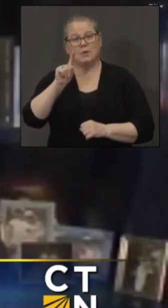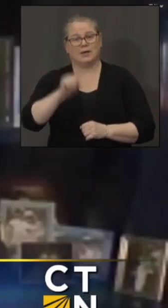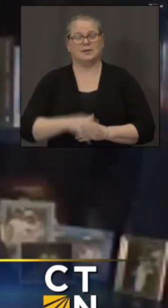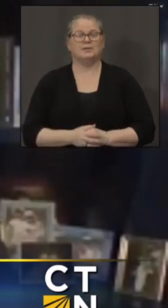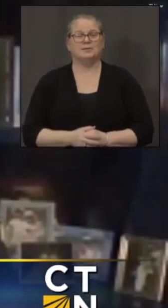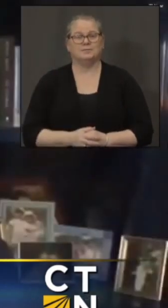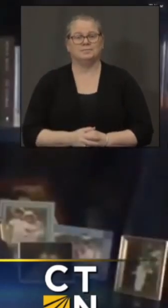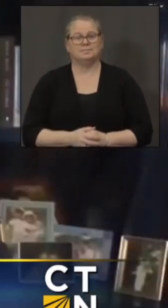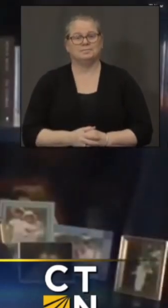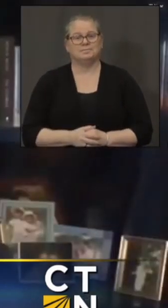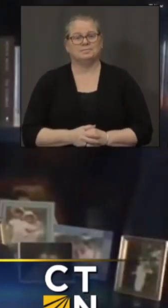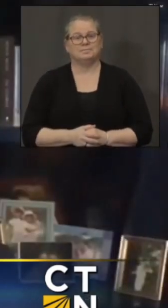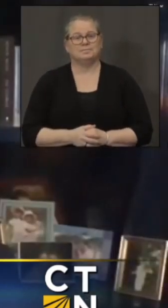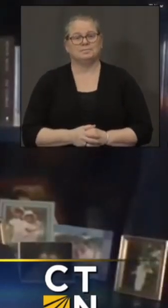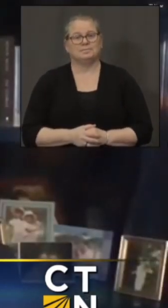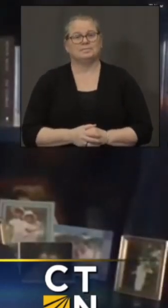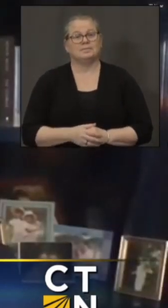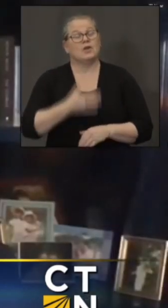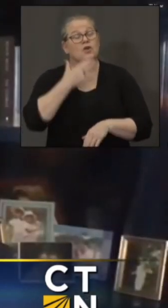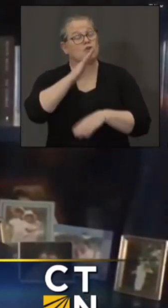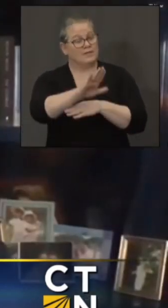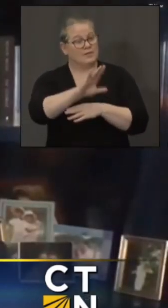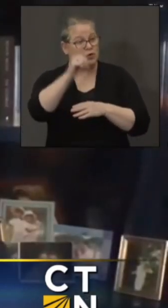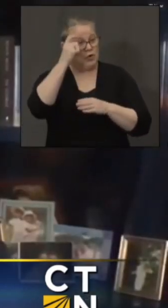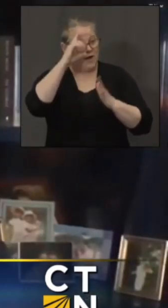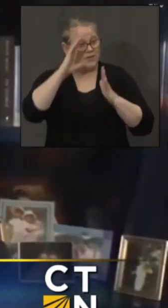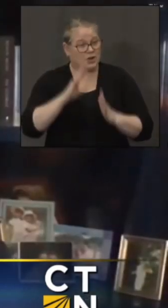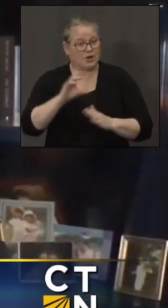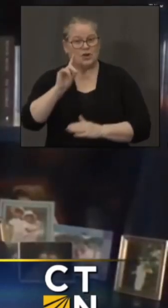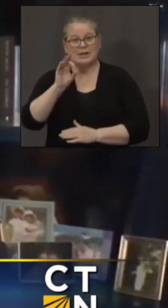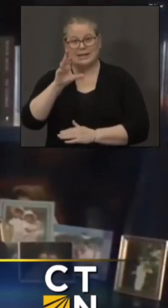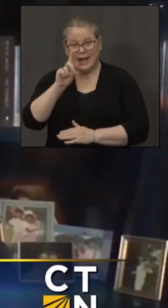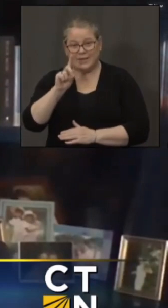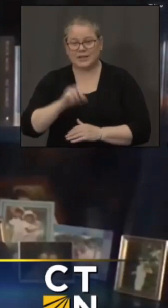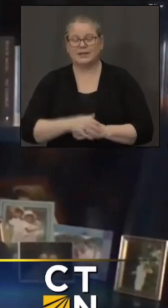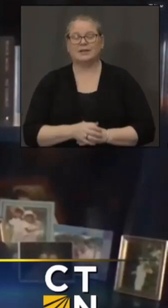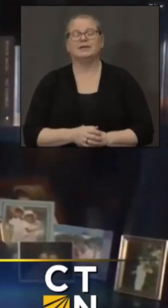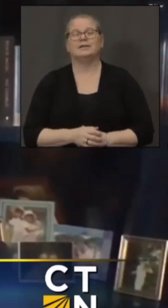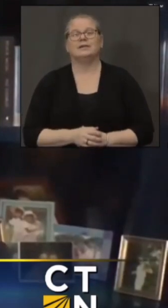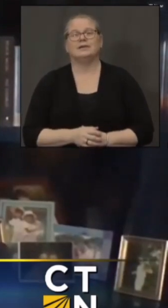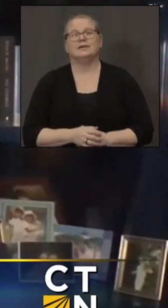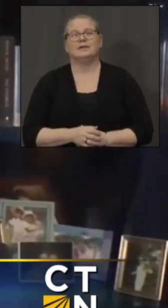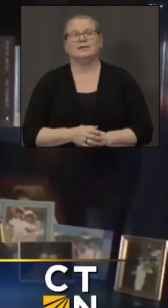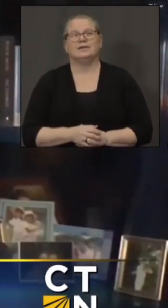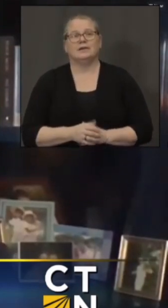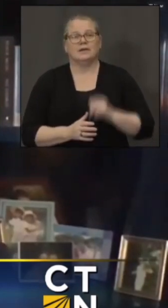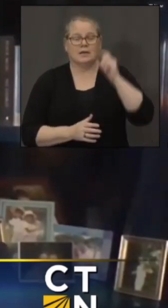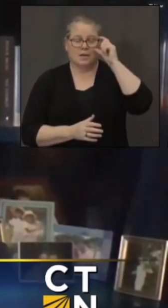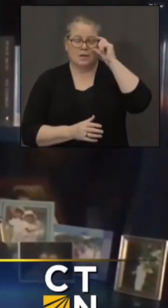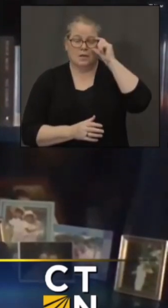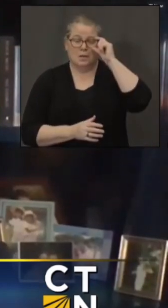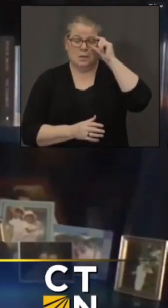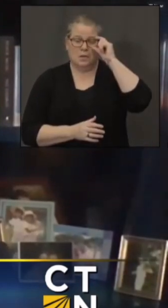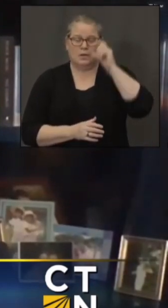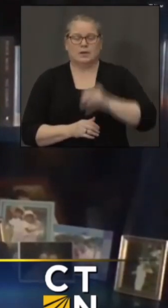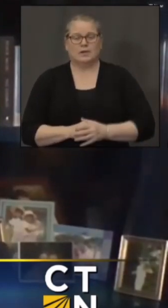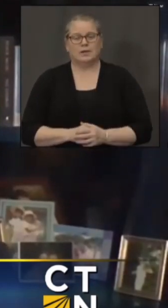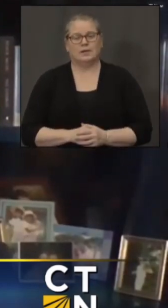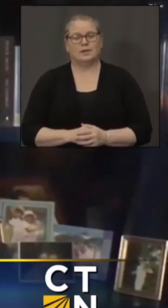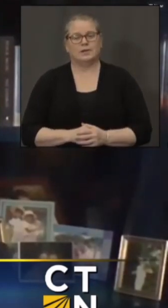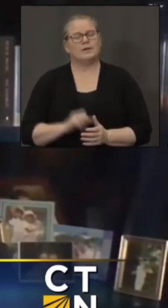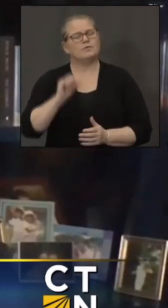Good afternoon, Governor, David, and everybody. This is Tony Terzi. Just wanted to follow up on